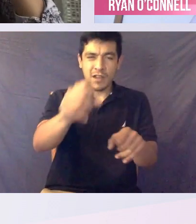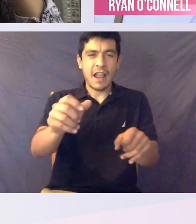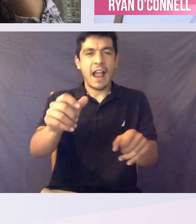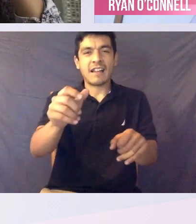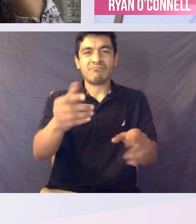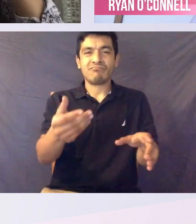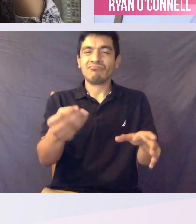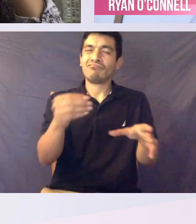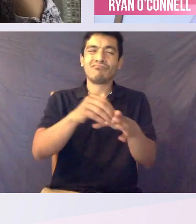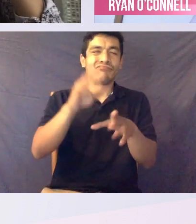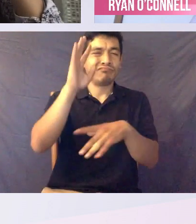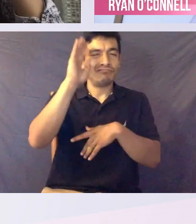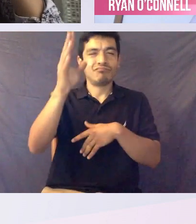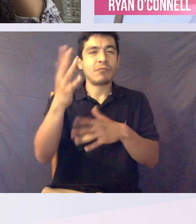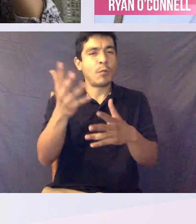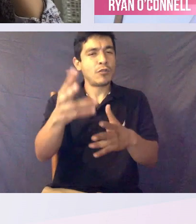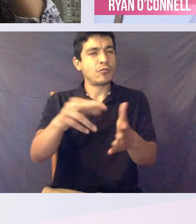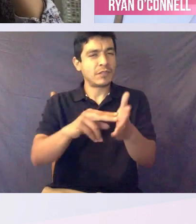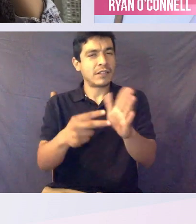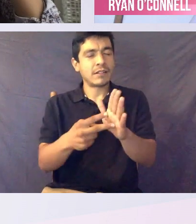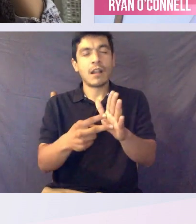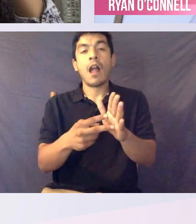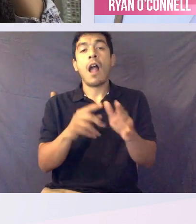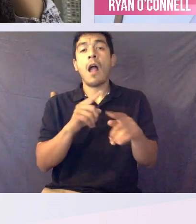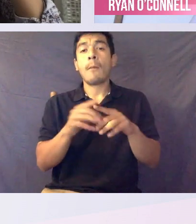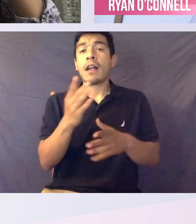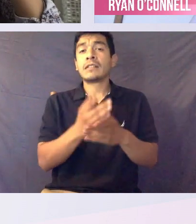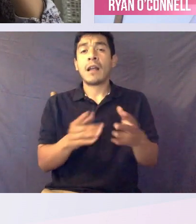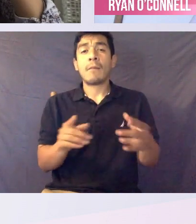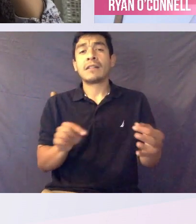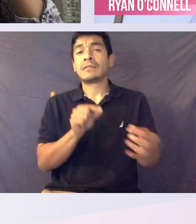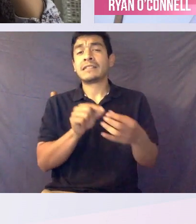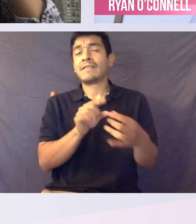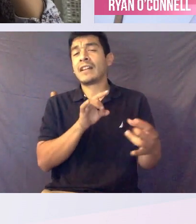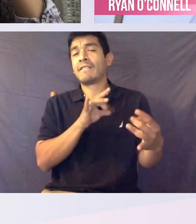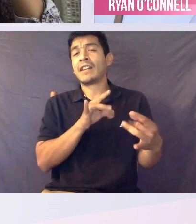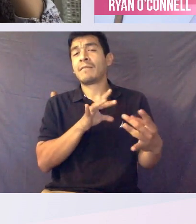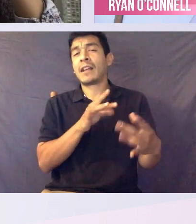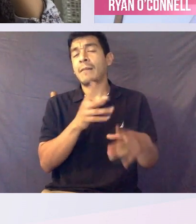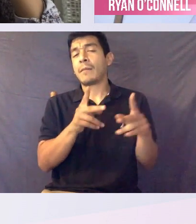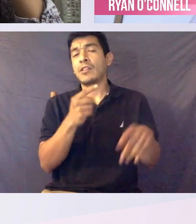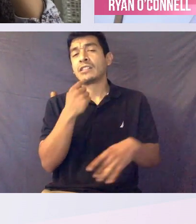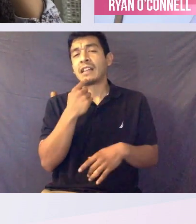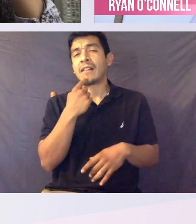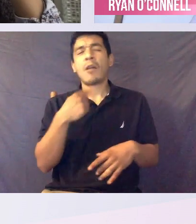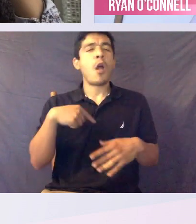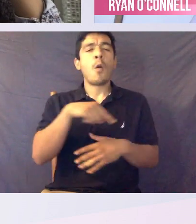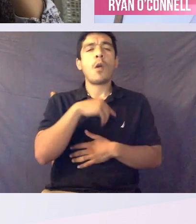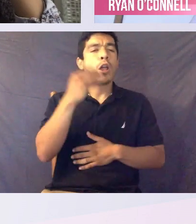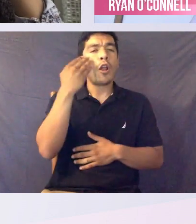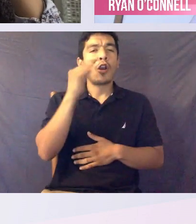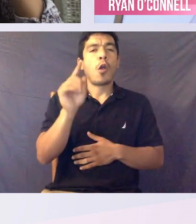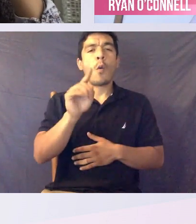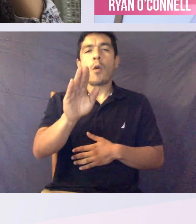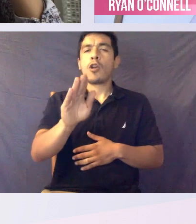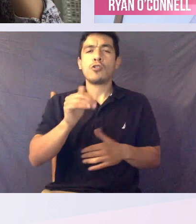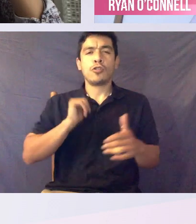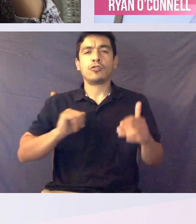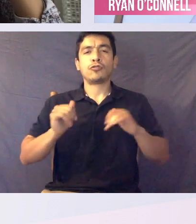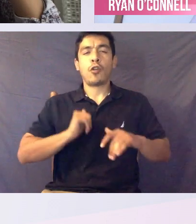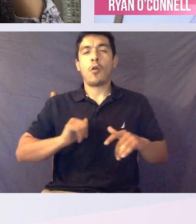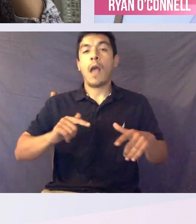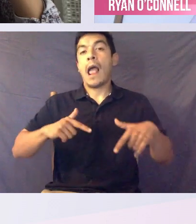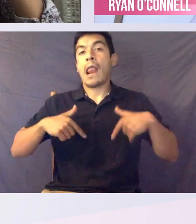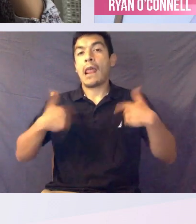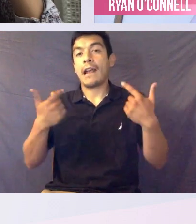of different ways. But some of the specific feedback that you got is, we don't know where this show lives. We don't know, you know,